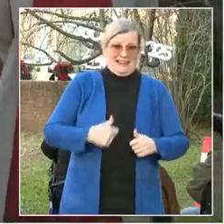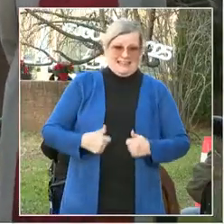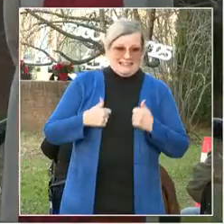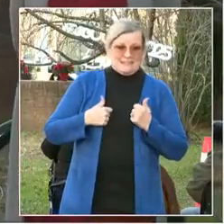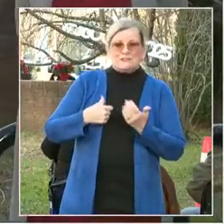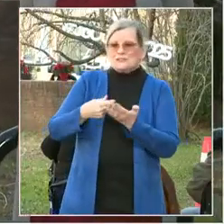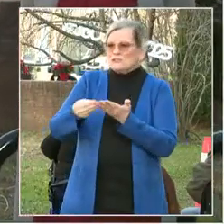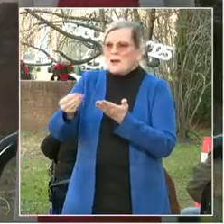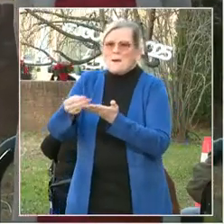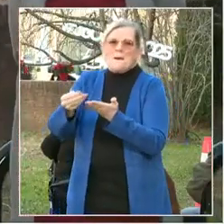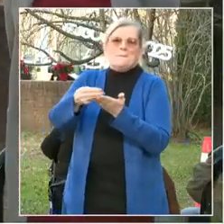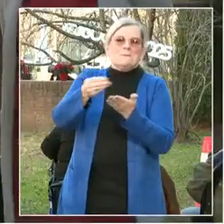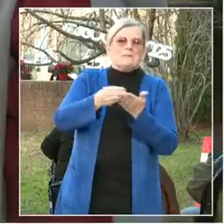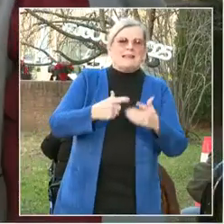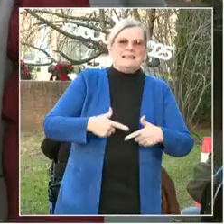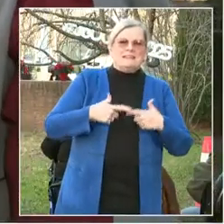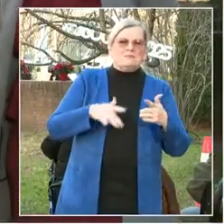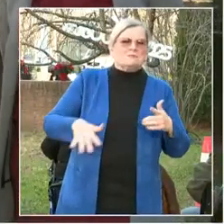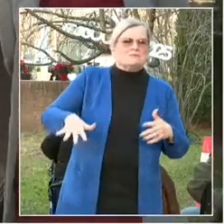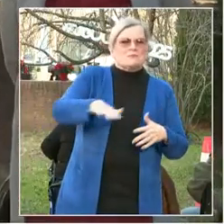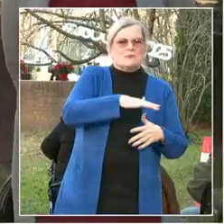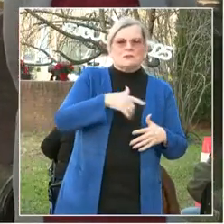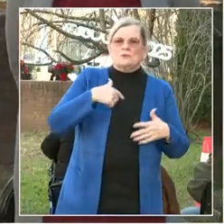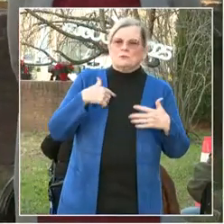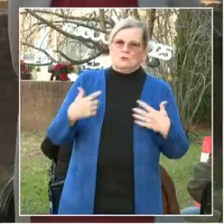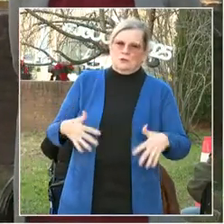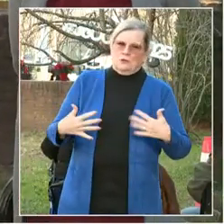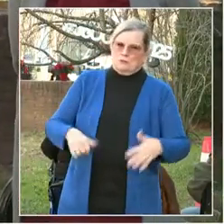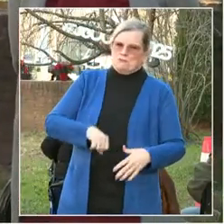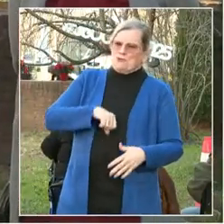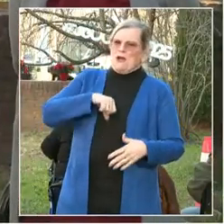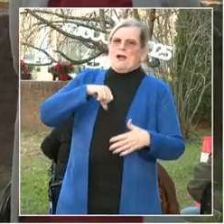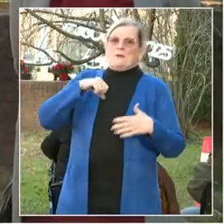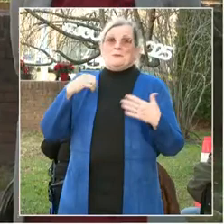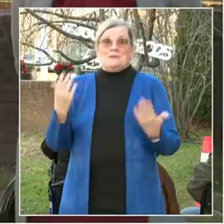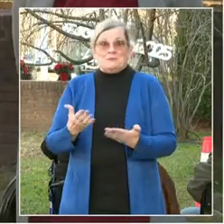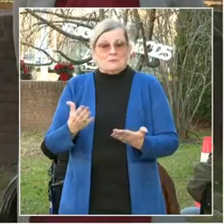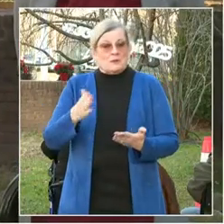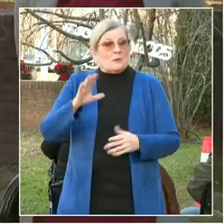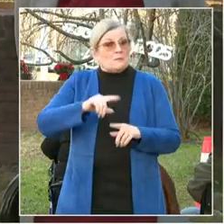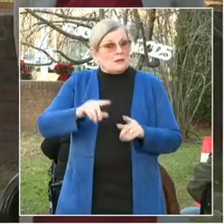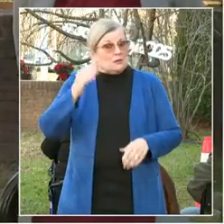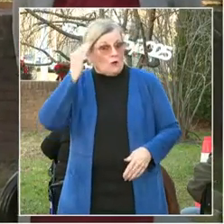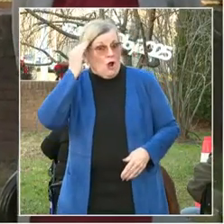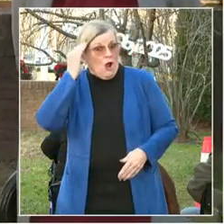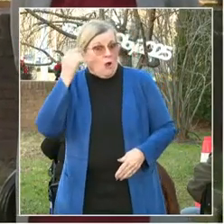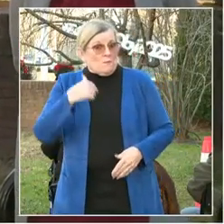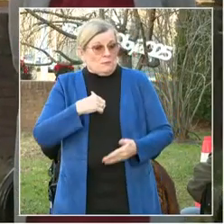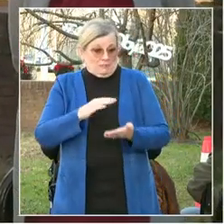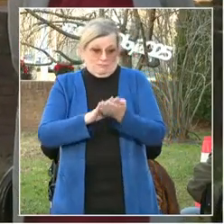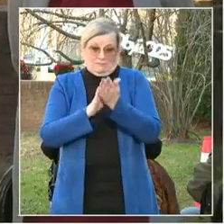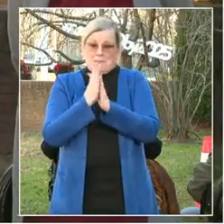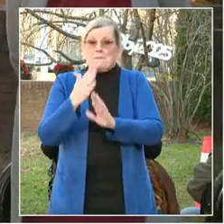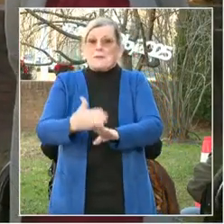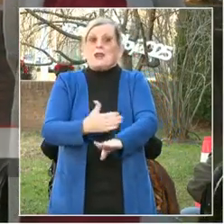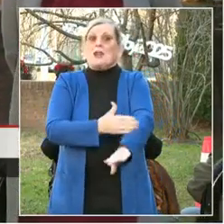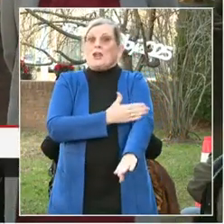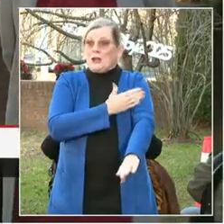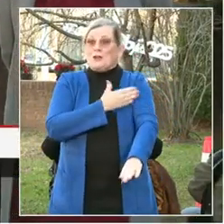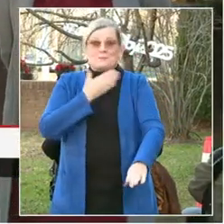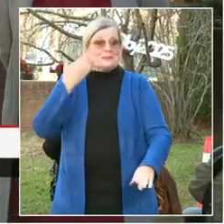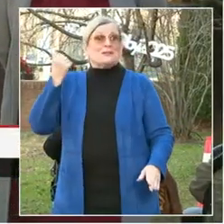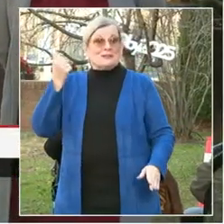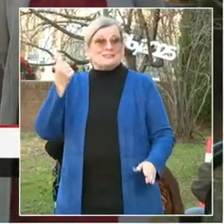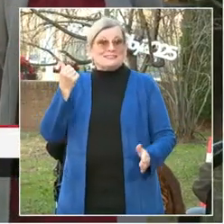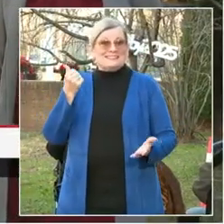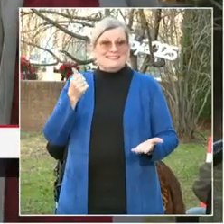of our neighborhood, but we know it can be even better. While we have many small businesses that have served us for years, we know that